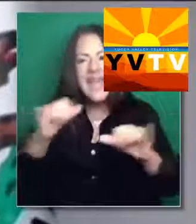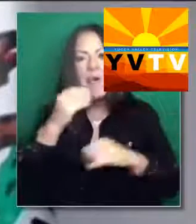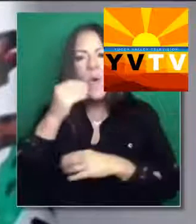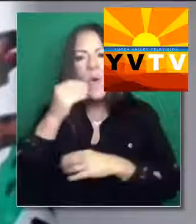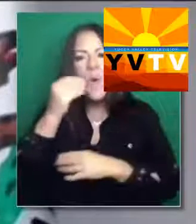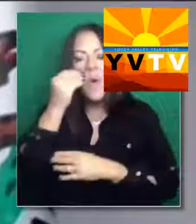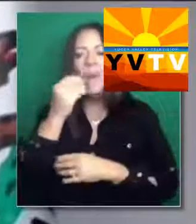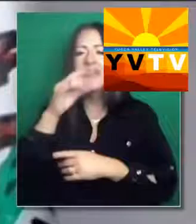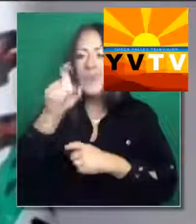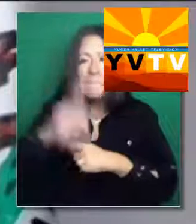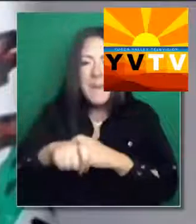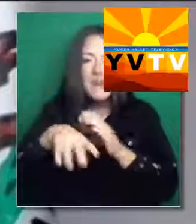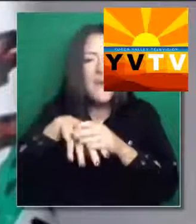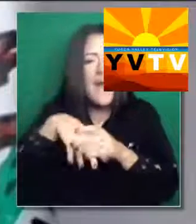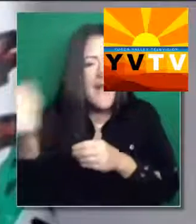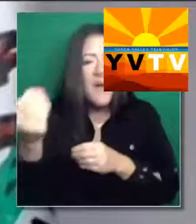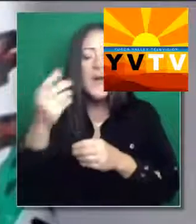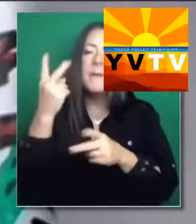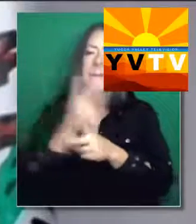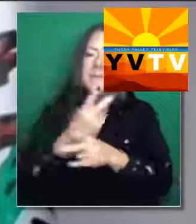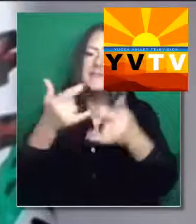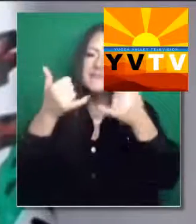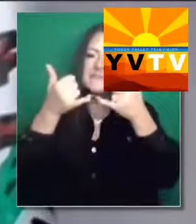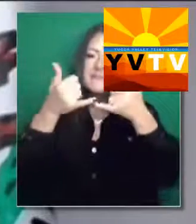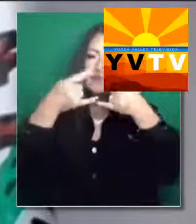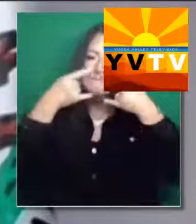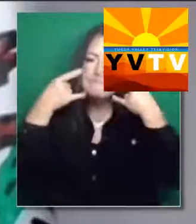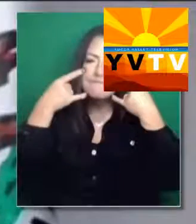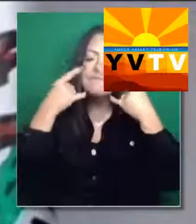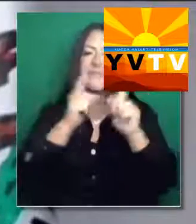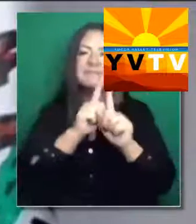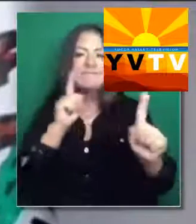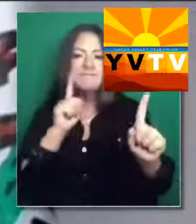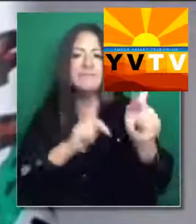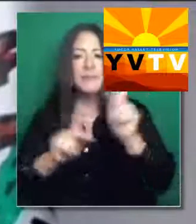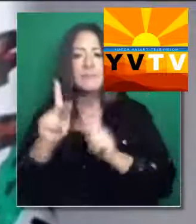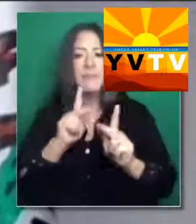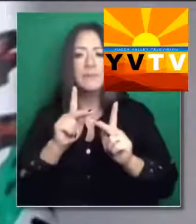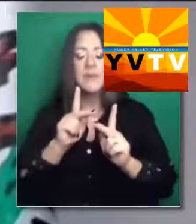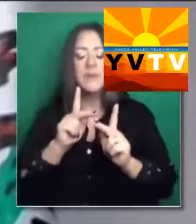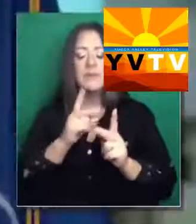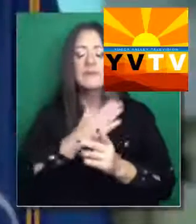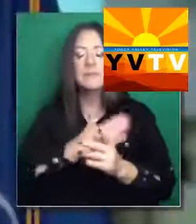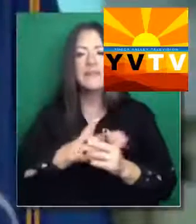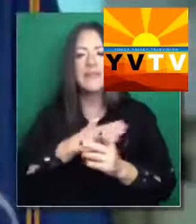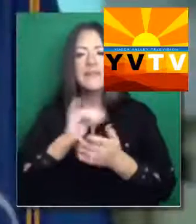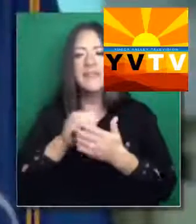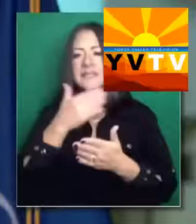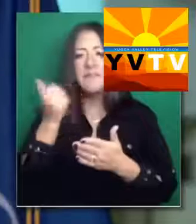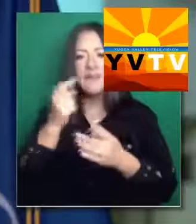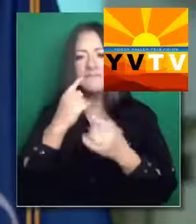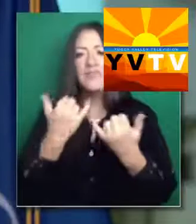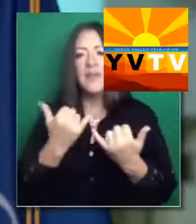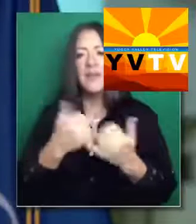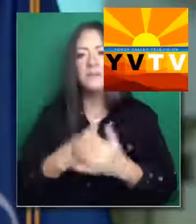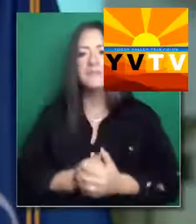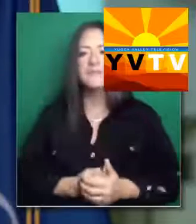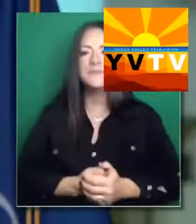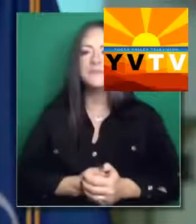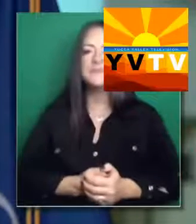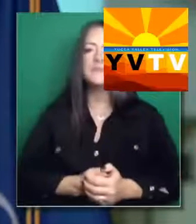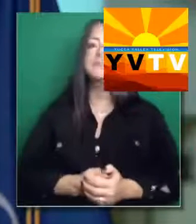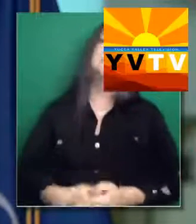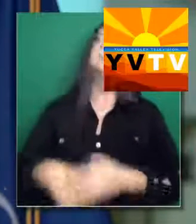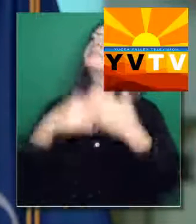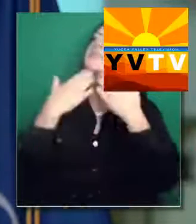If you do go out, keep that mask on and keep your distance as much as possible. No, and I appreciate the comprehensive response of